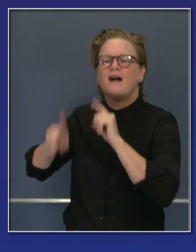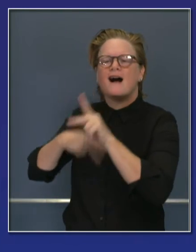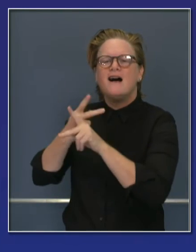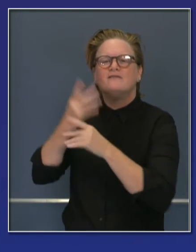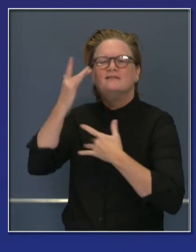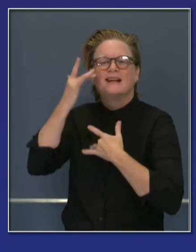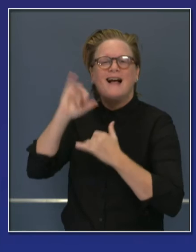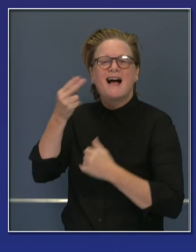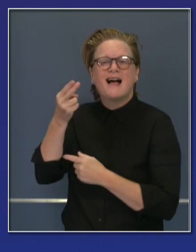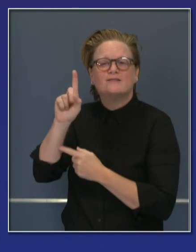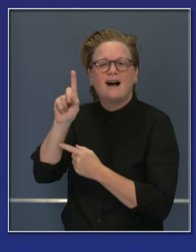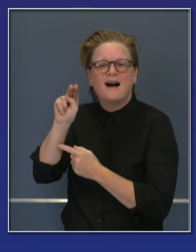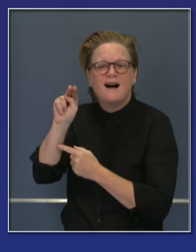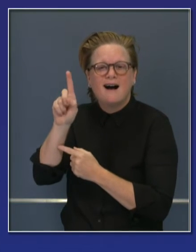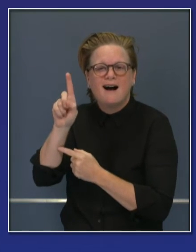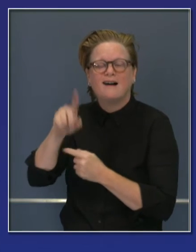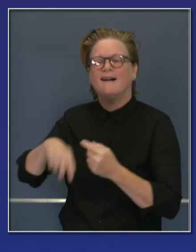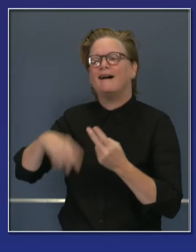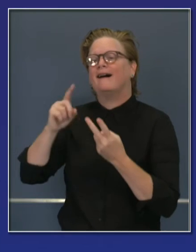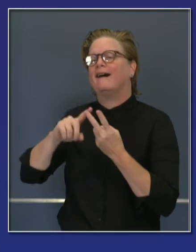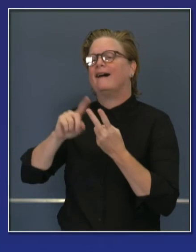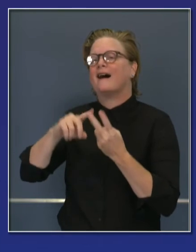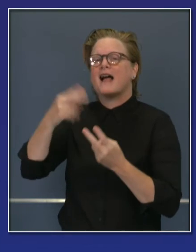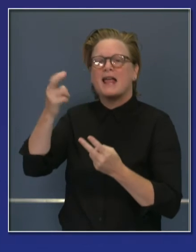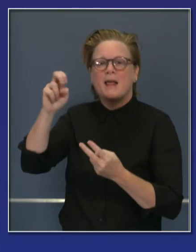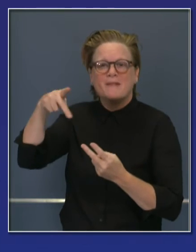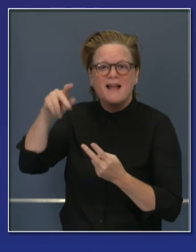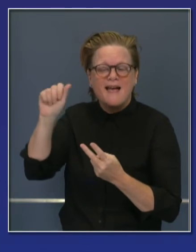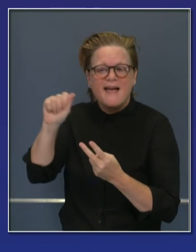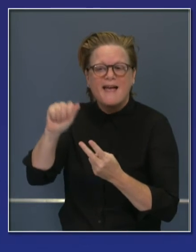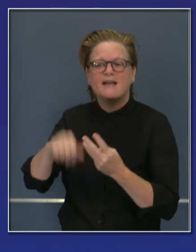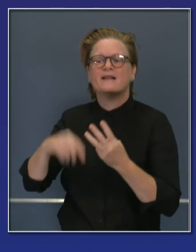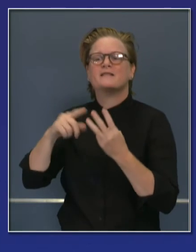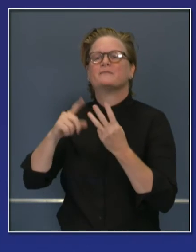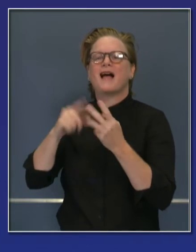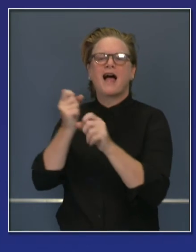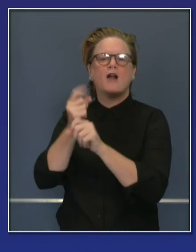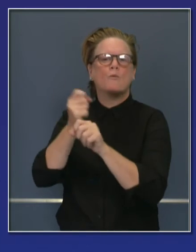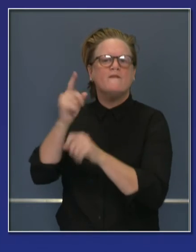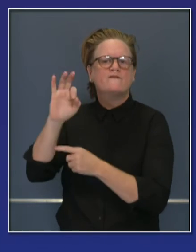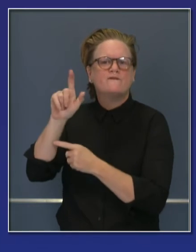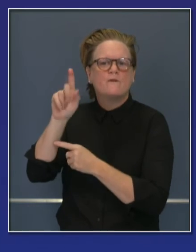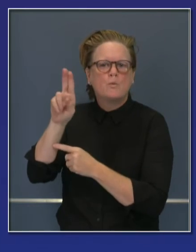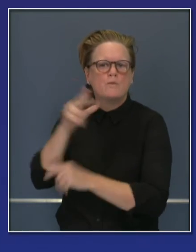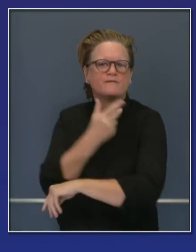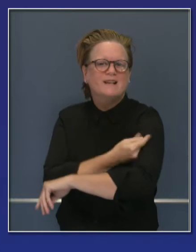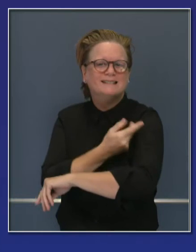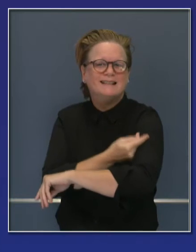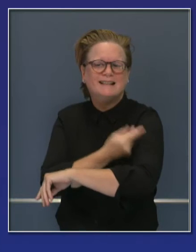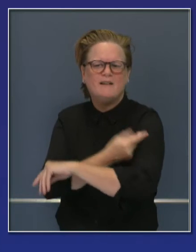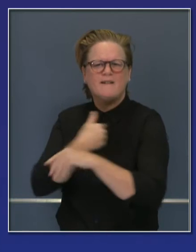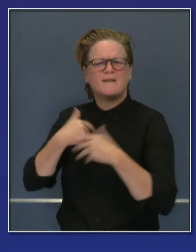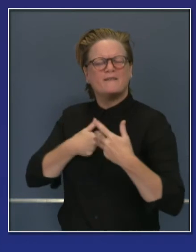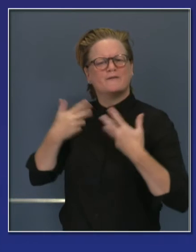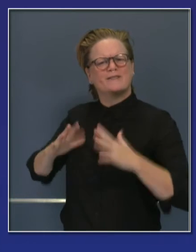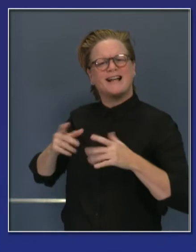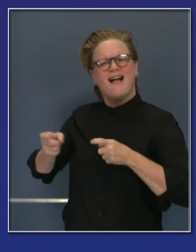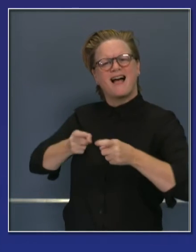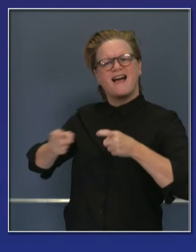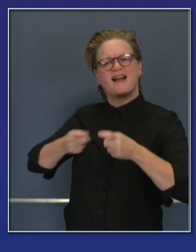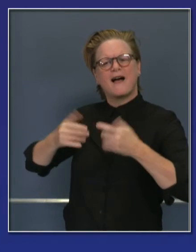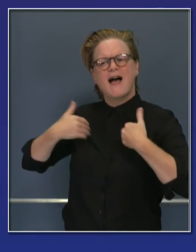A, and others. We're building off an existing infrastructure at the state and local level and a